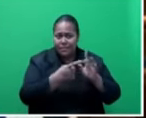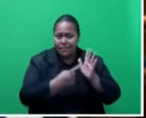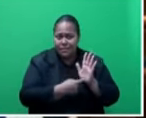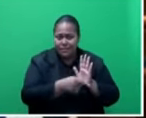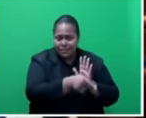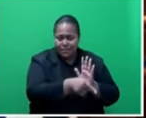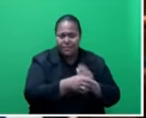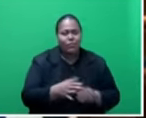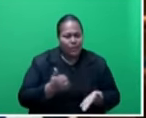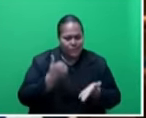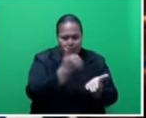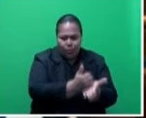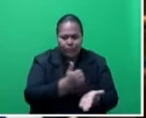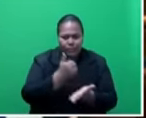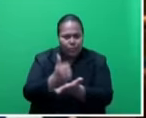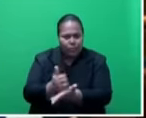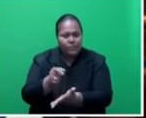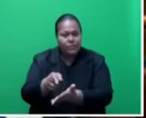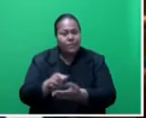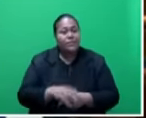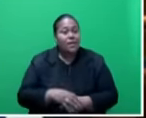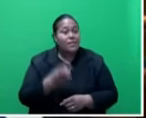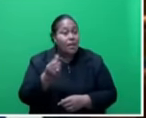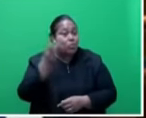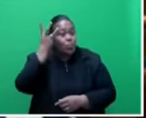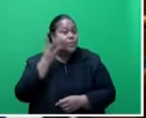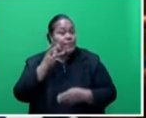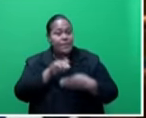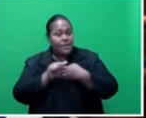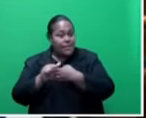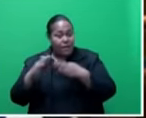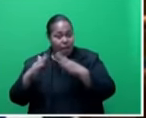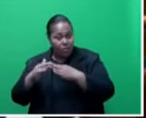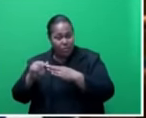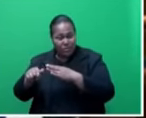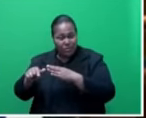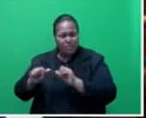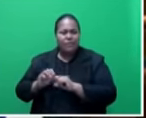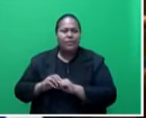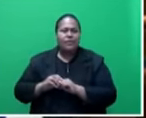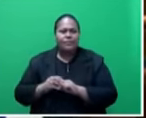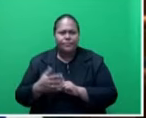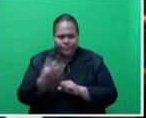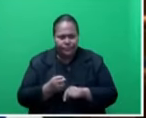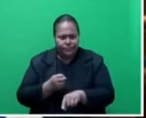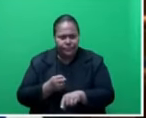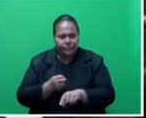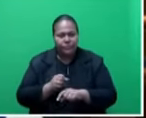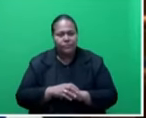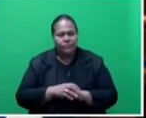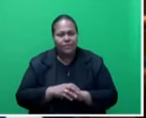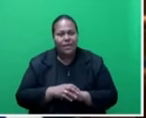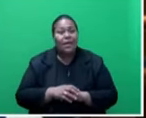assist female-headed households, and also the households, all the households in this area who have got people with special